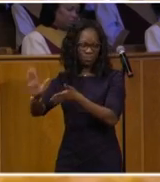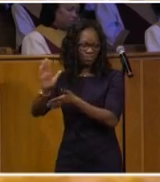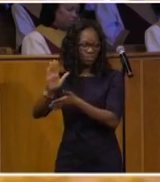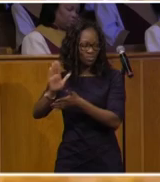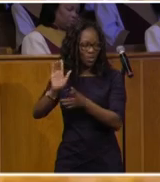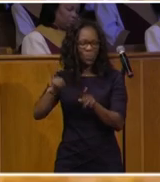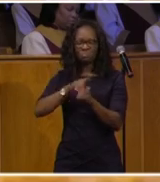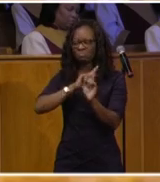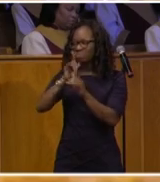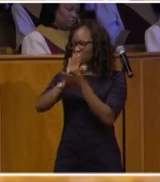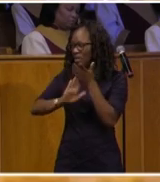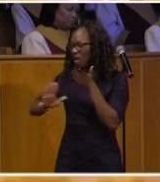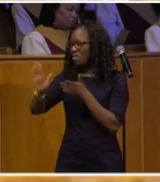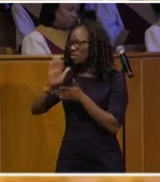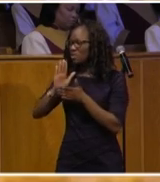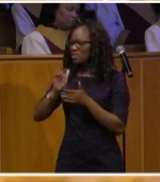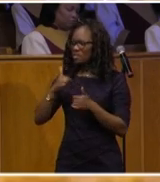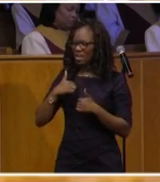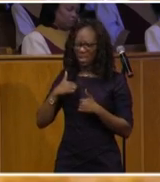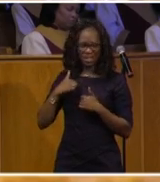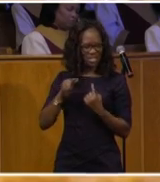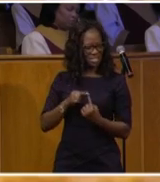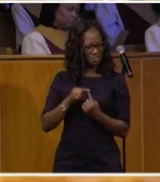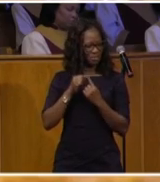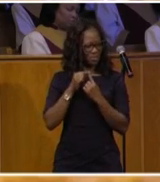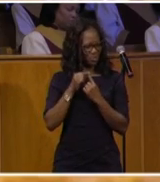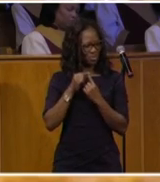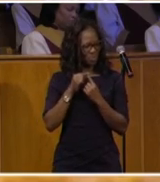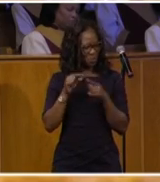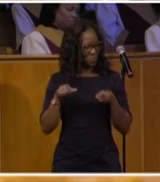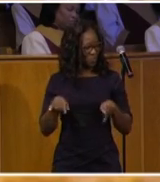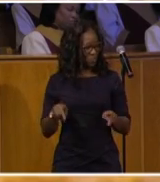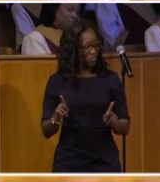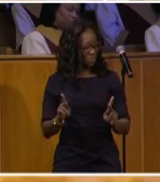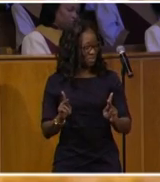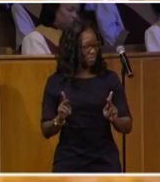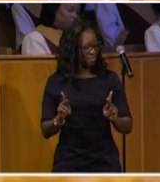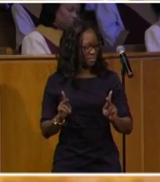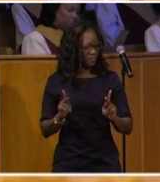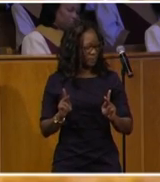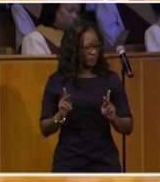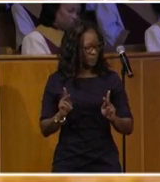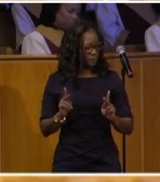And when I went to college, I had a special privilege and opportunity.